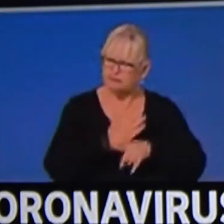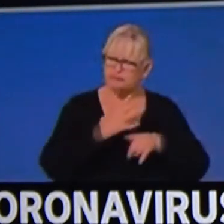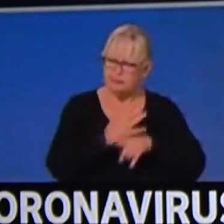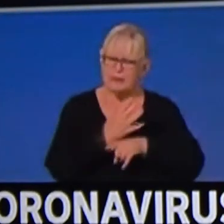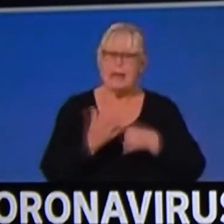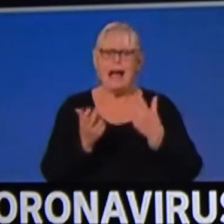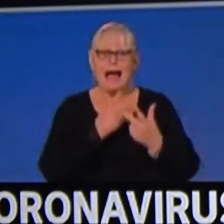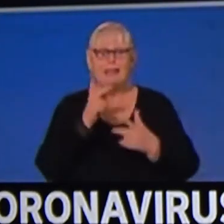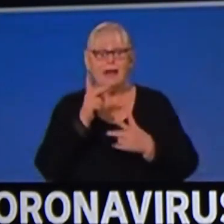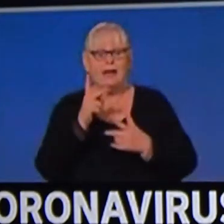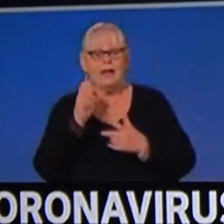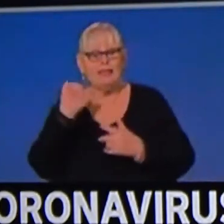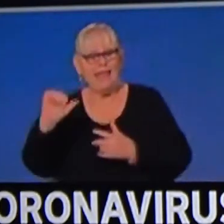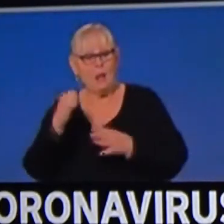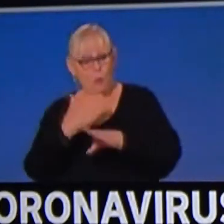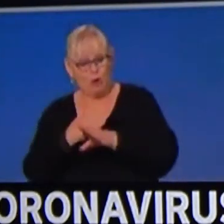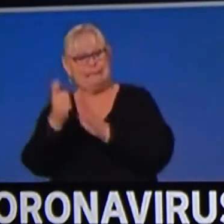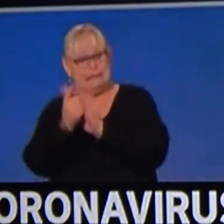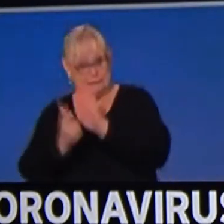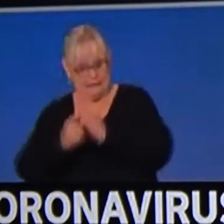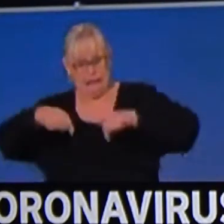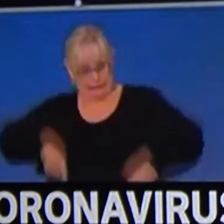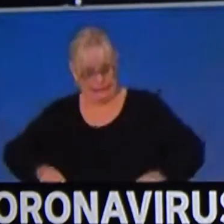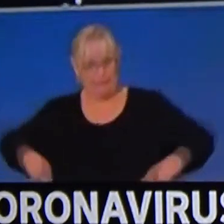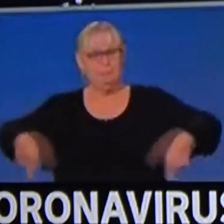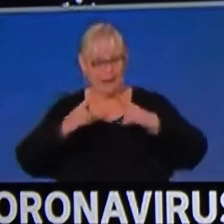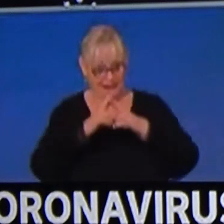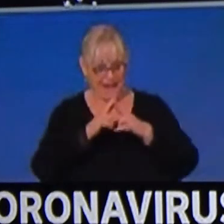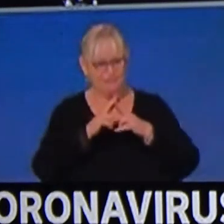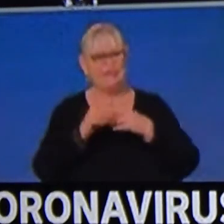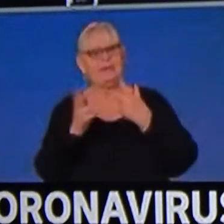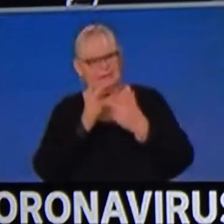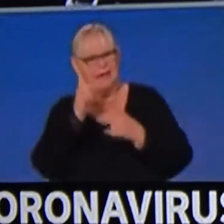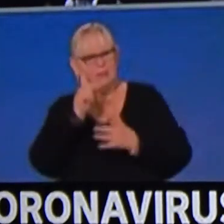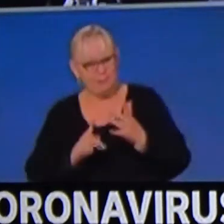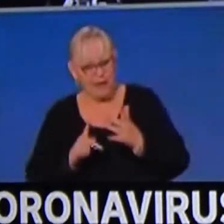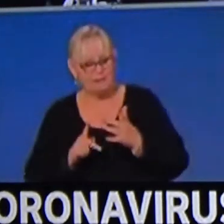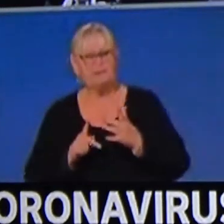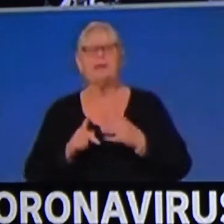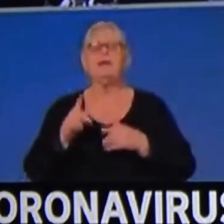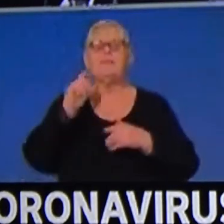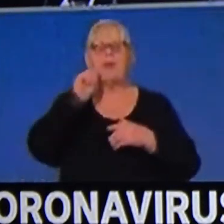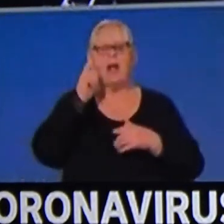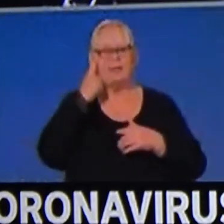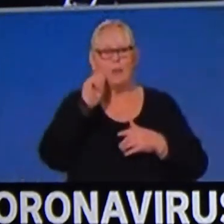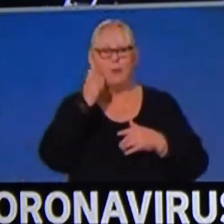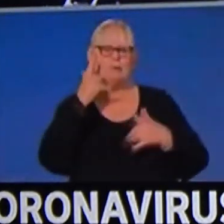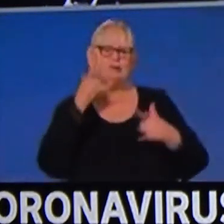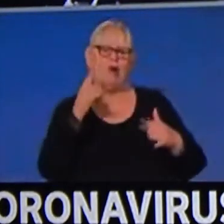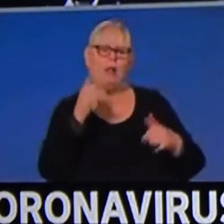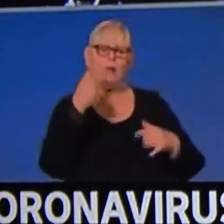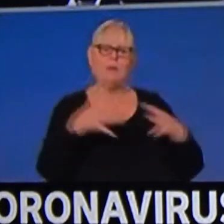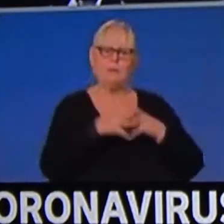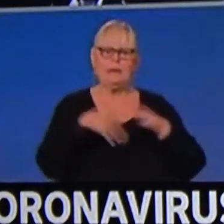part of their work is obviously the legislative work that is done here in Parliament, and we would envisage coming back in that trial week sometime in